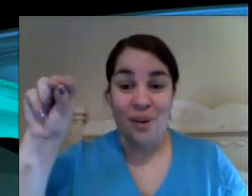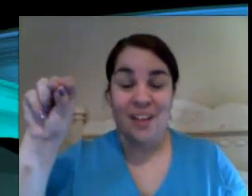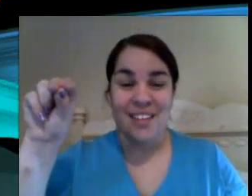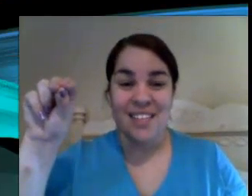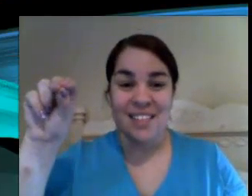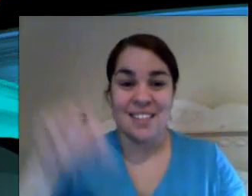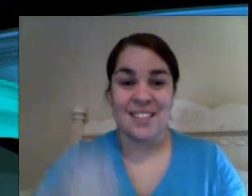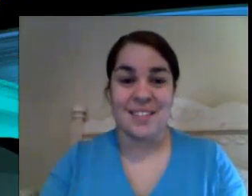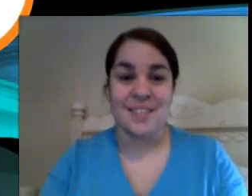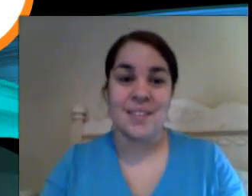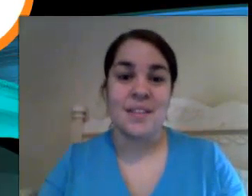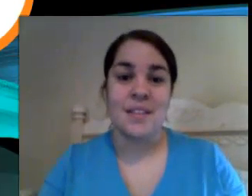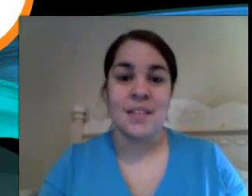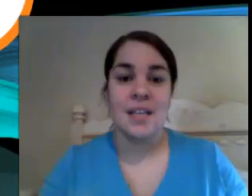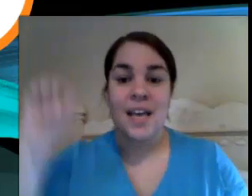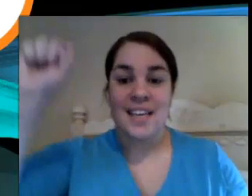No,